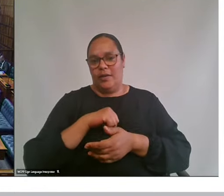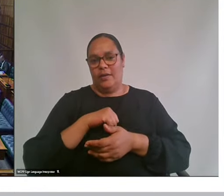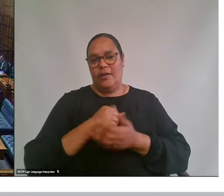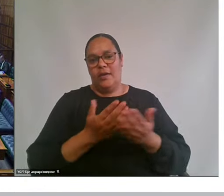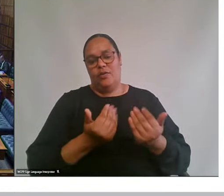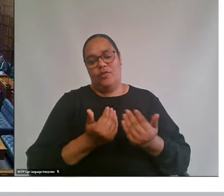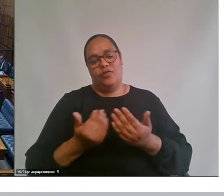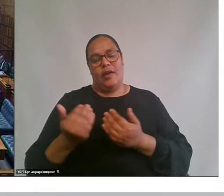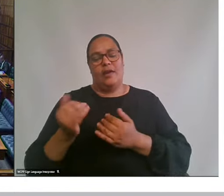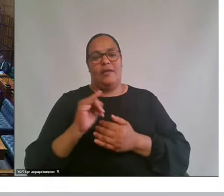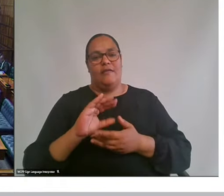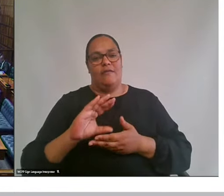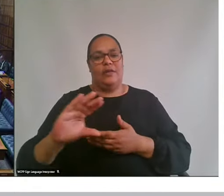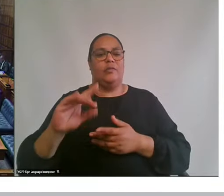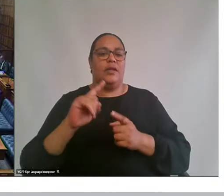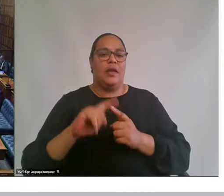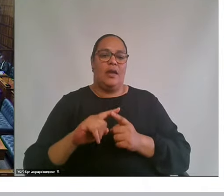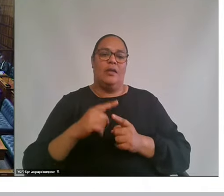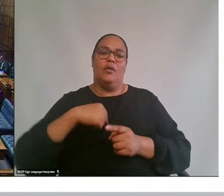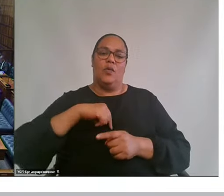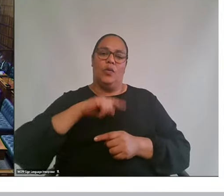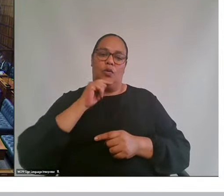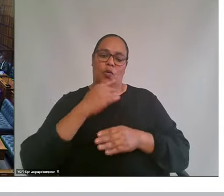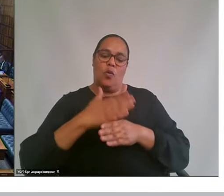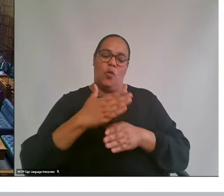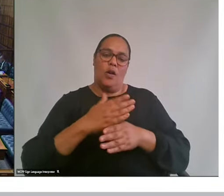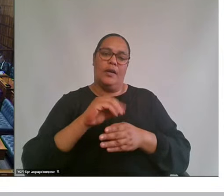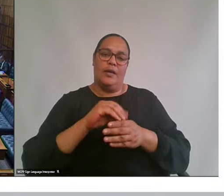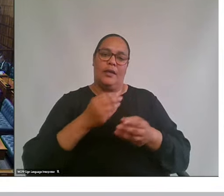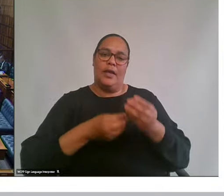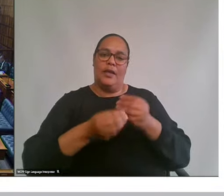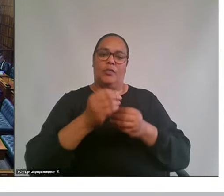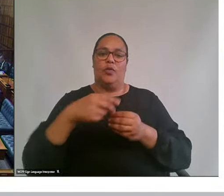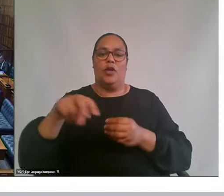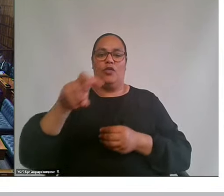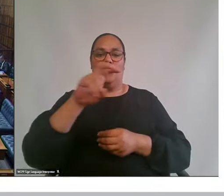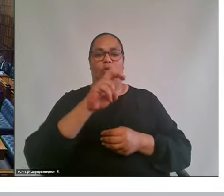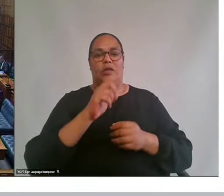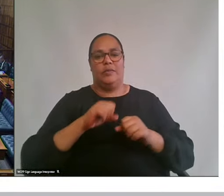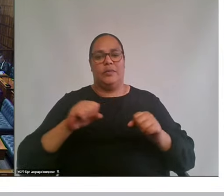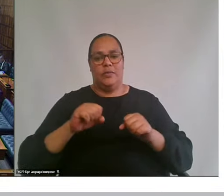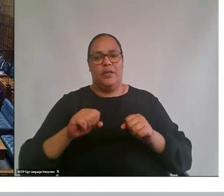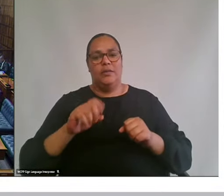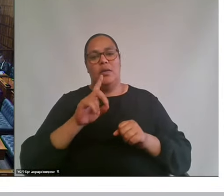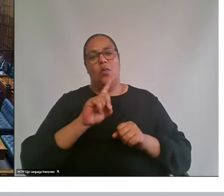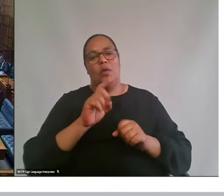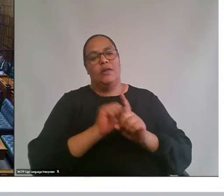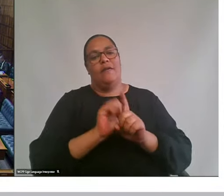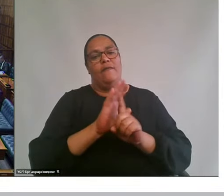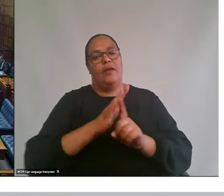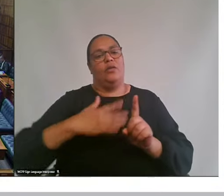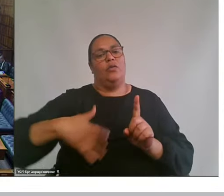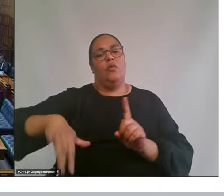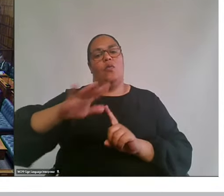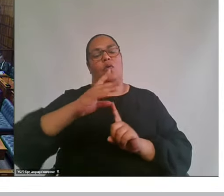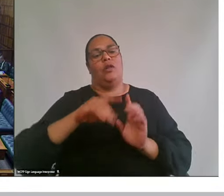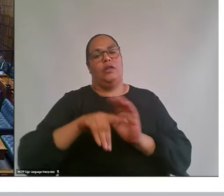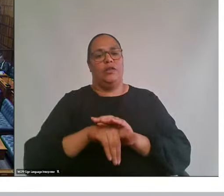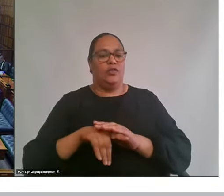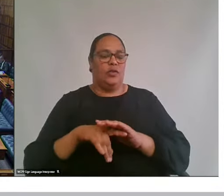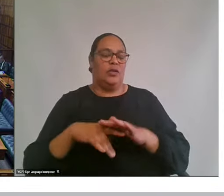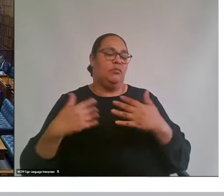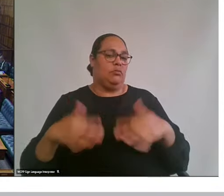attract investment and that we work in the export and tourism space that it affects all of the districts it's a very